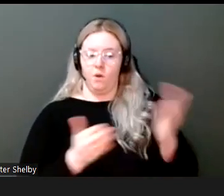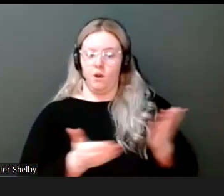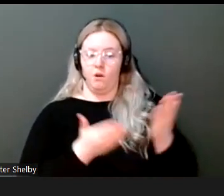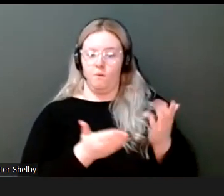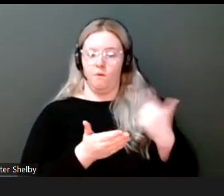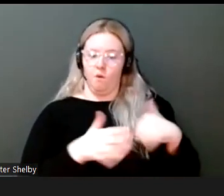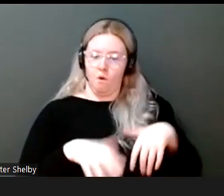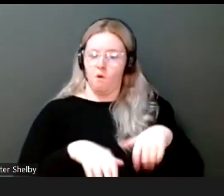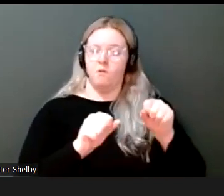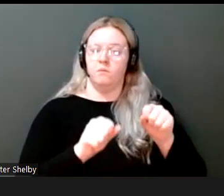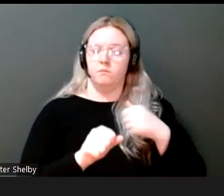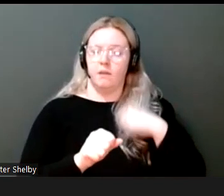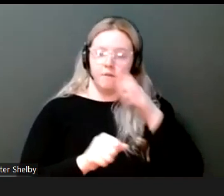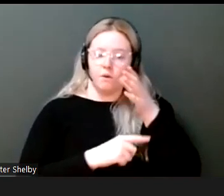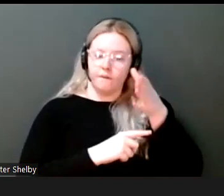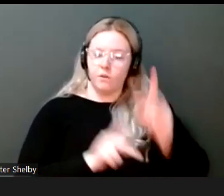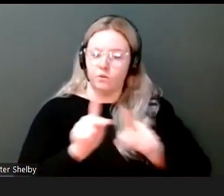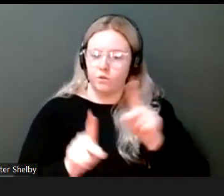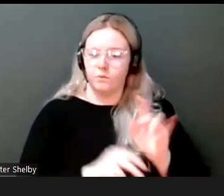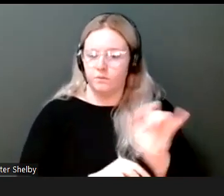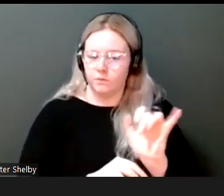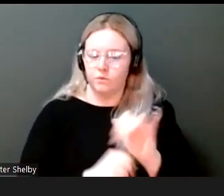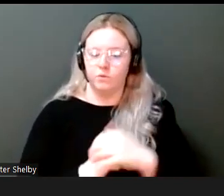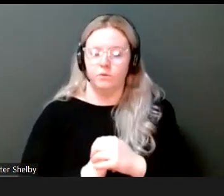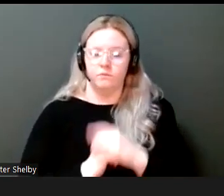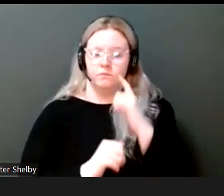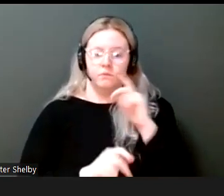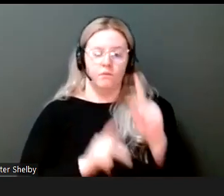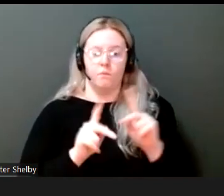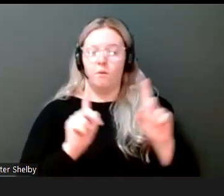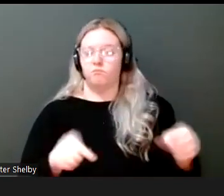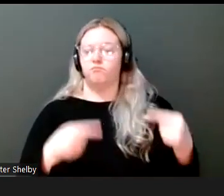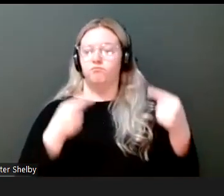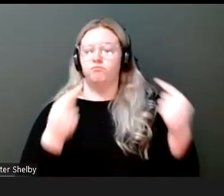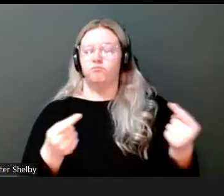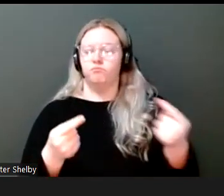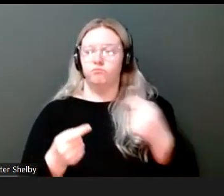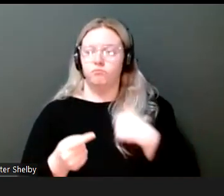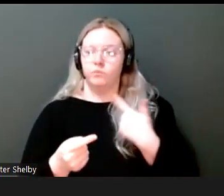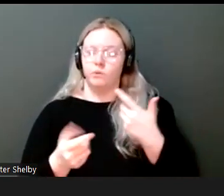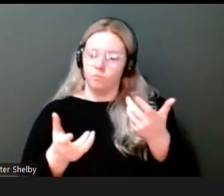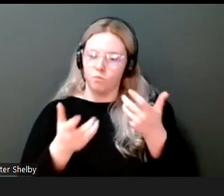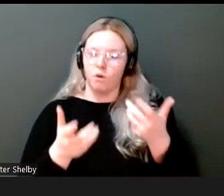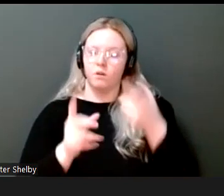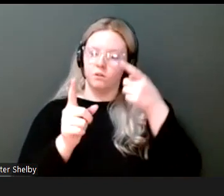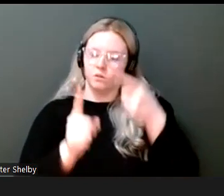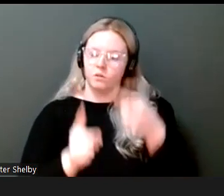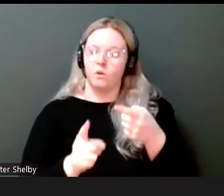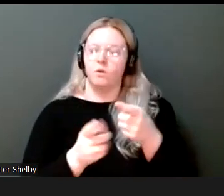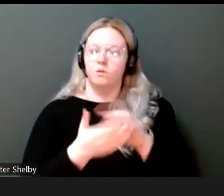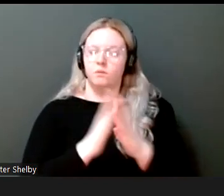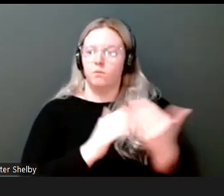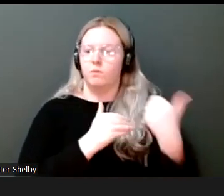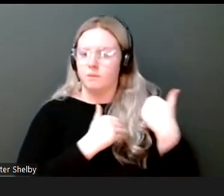come. As First Peoples have done since time immemorial, we strive to be responsible